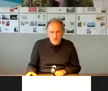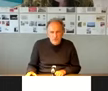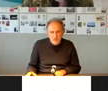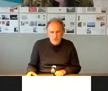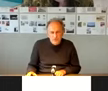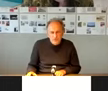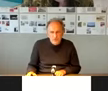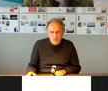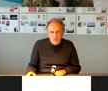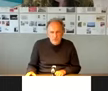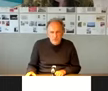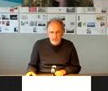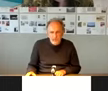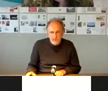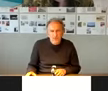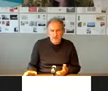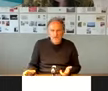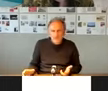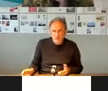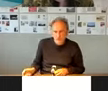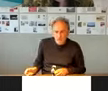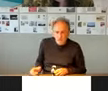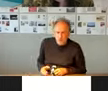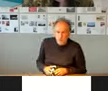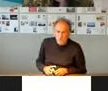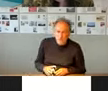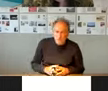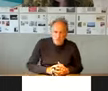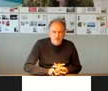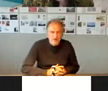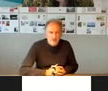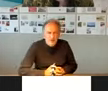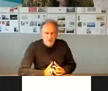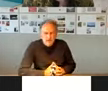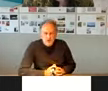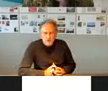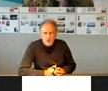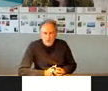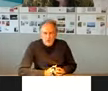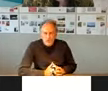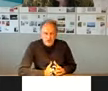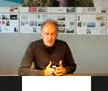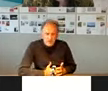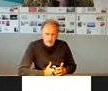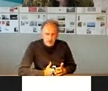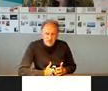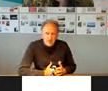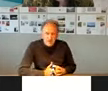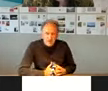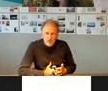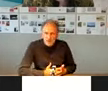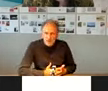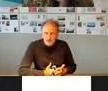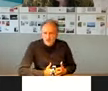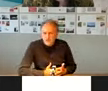important. So here you have the gymnasium at night. Downstairs, you see the extracurricular area that